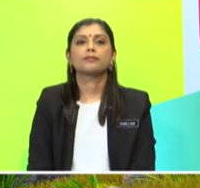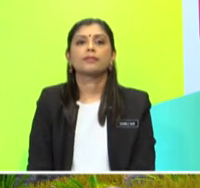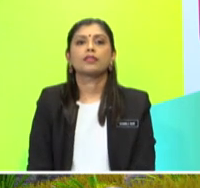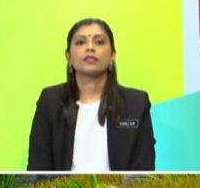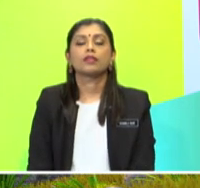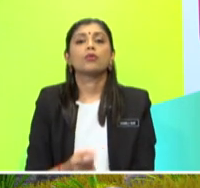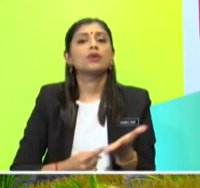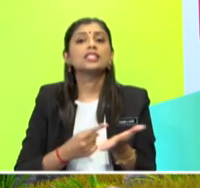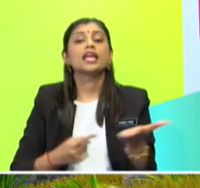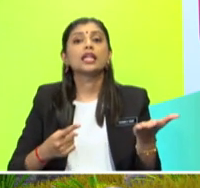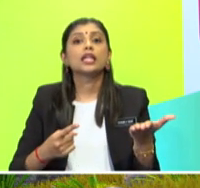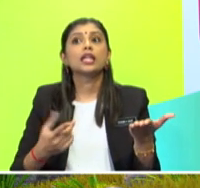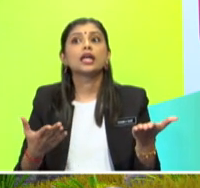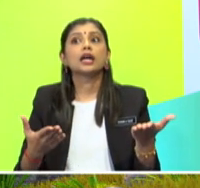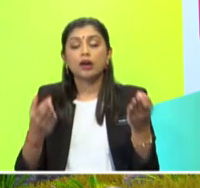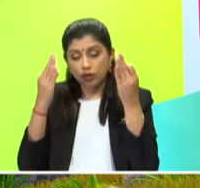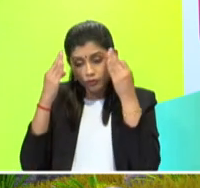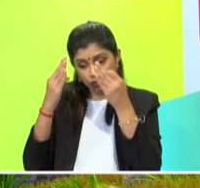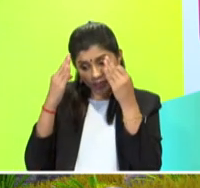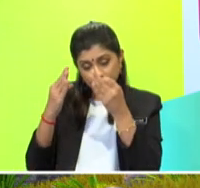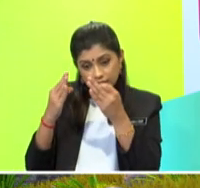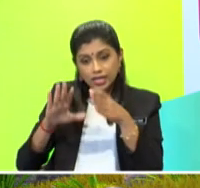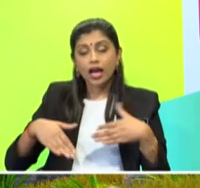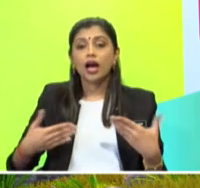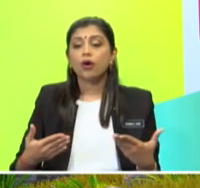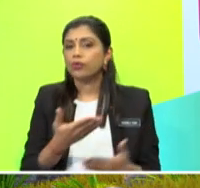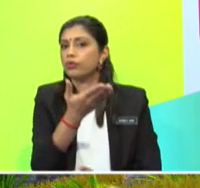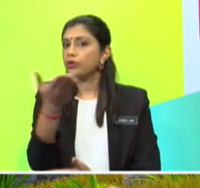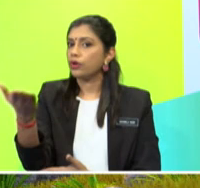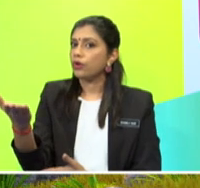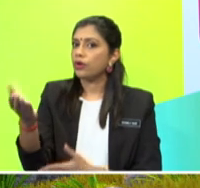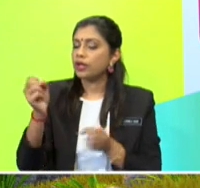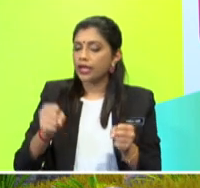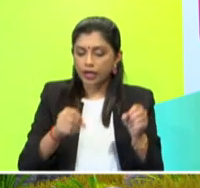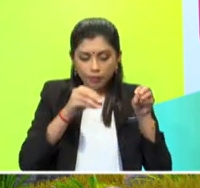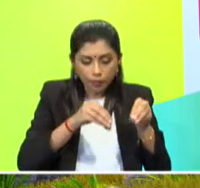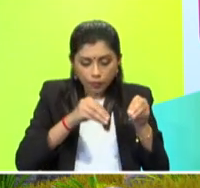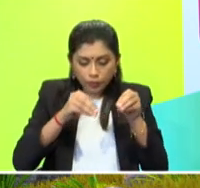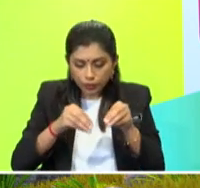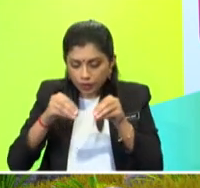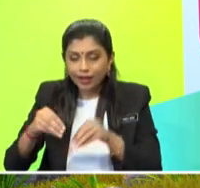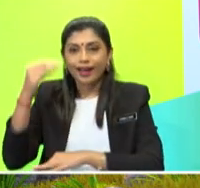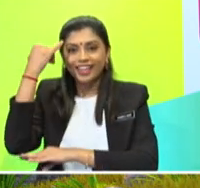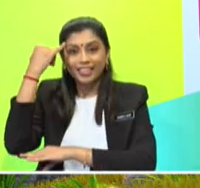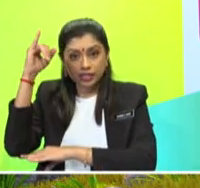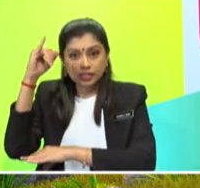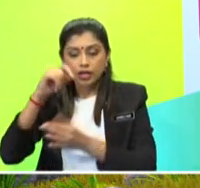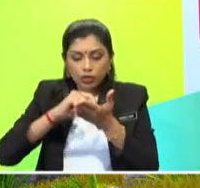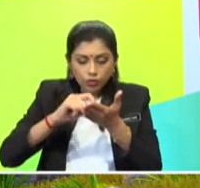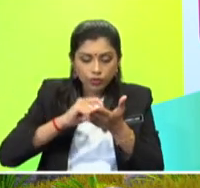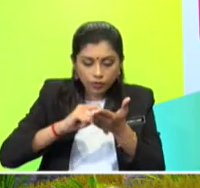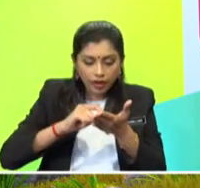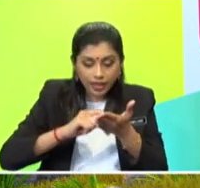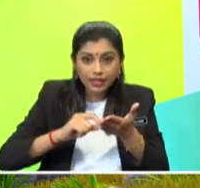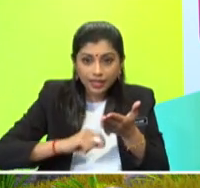is focusing on how pupils out there put together their ideas. And how can they possibly do